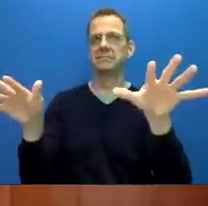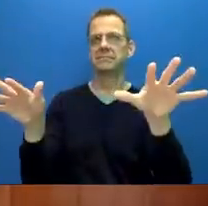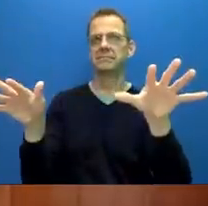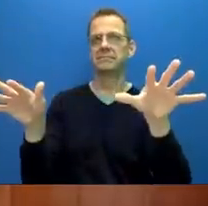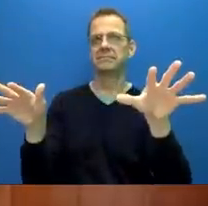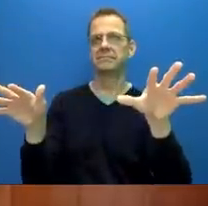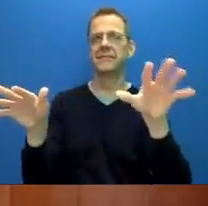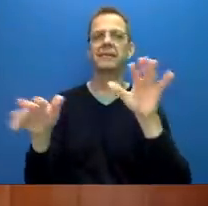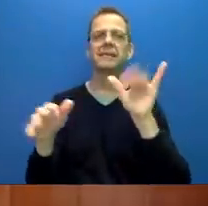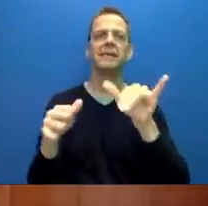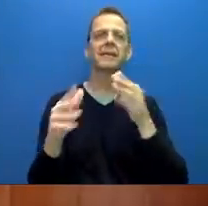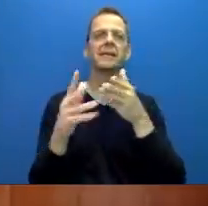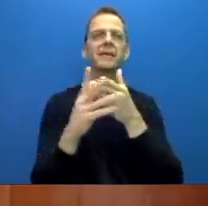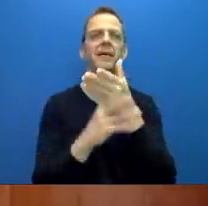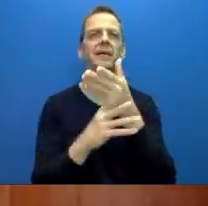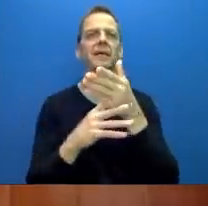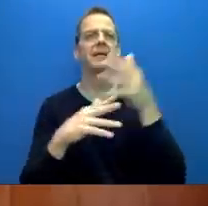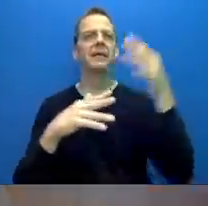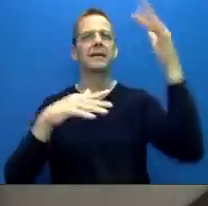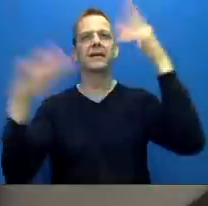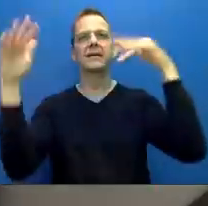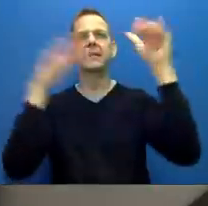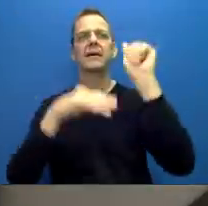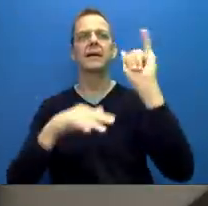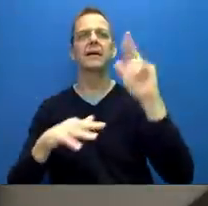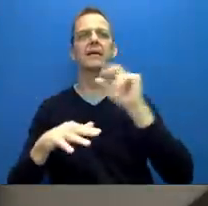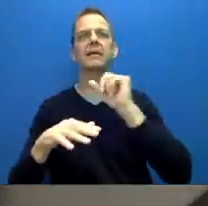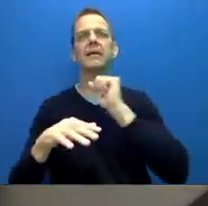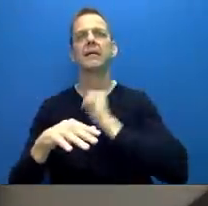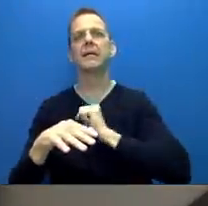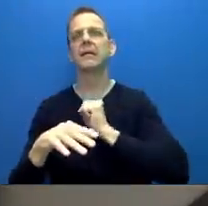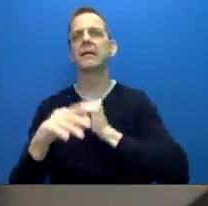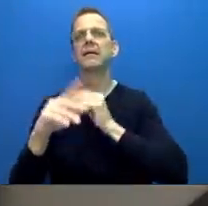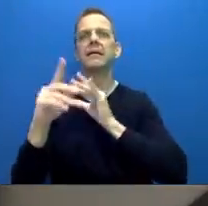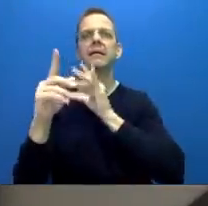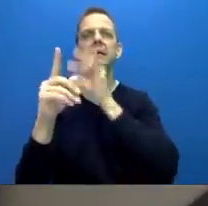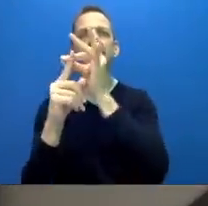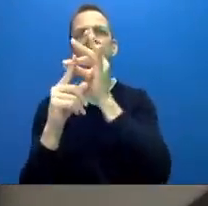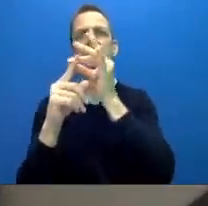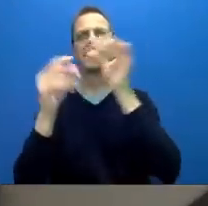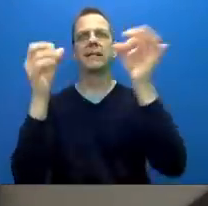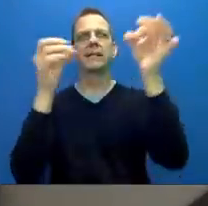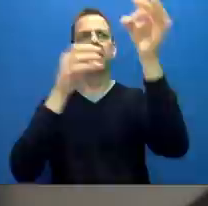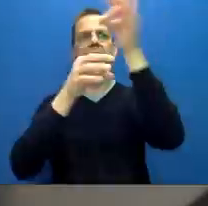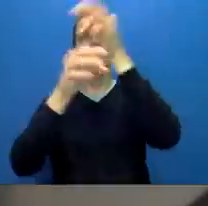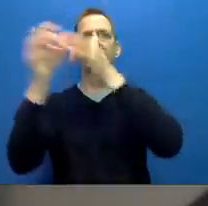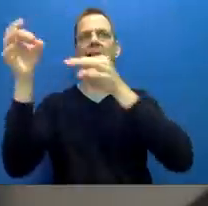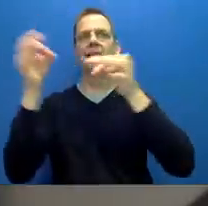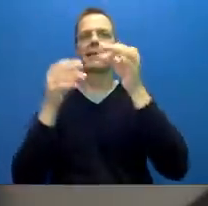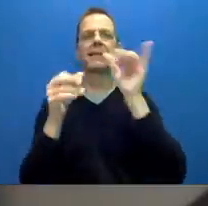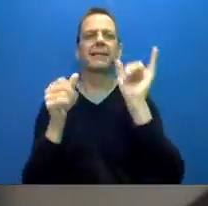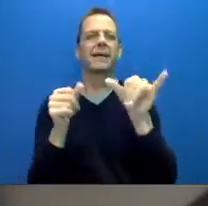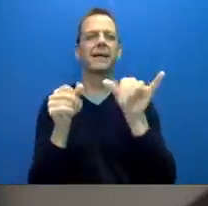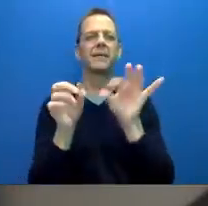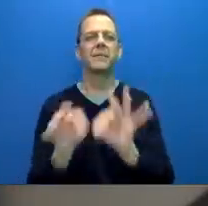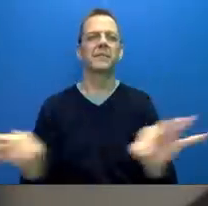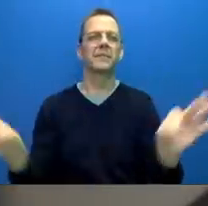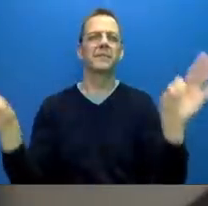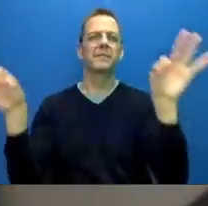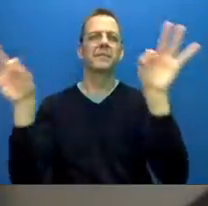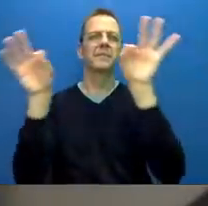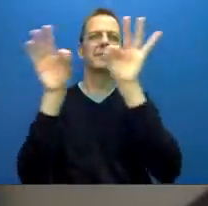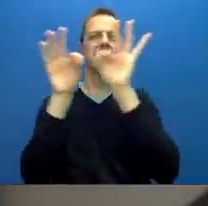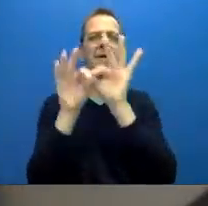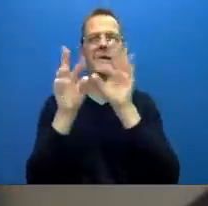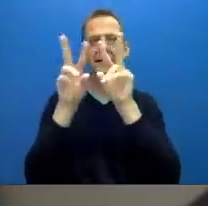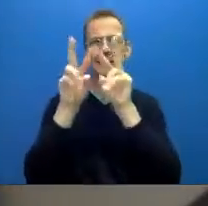is important, is significant, and should be addressed in these different sorts of environments, like schools, you know, workplaces, all those sorts of things.